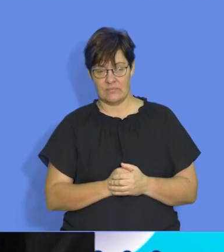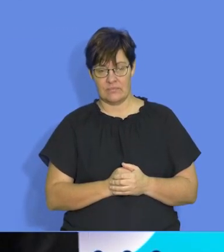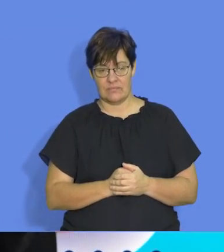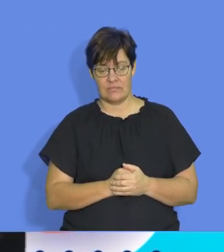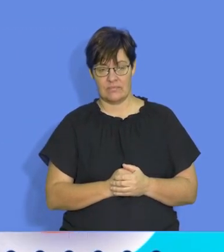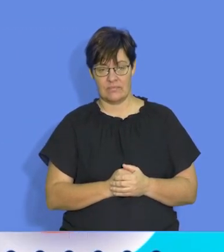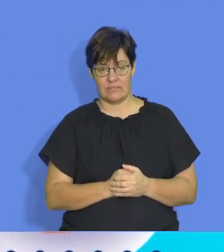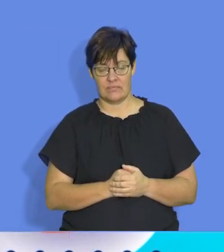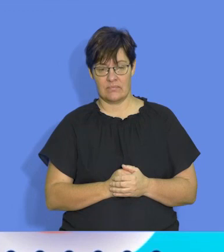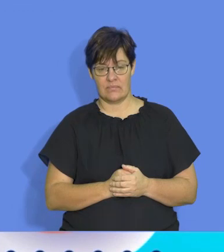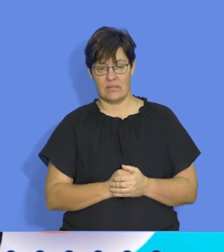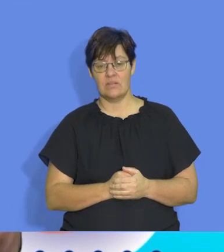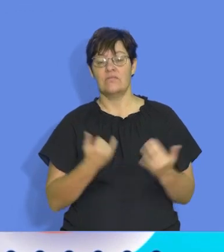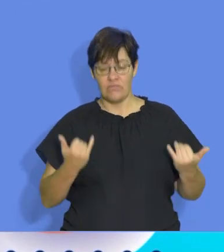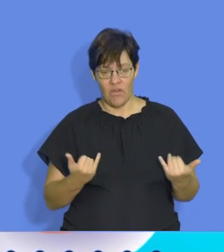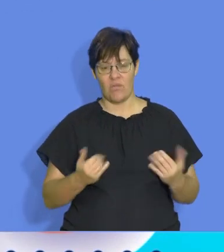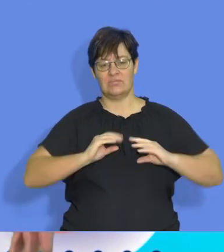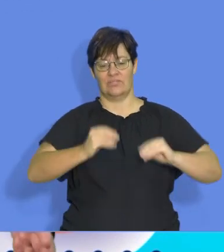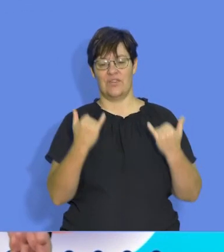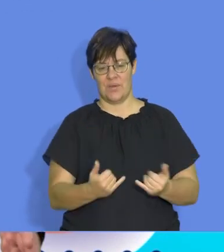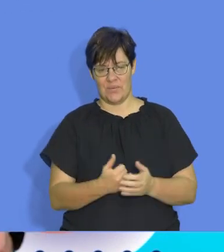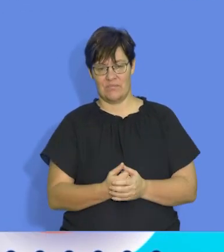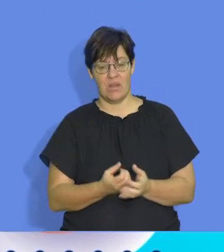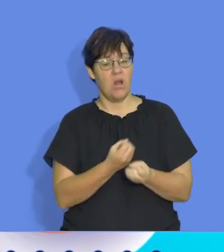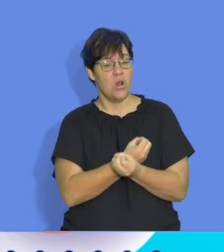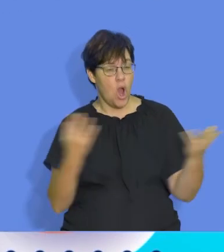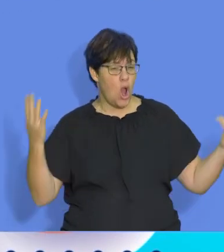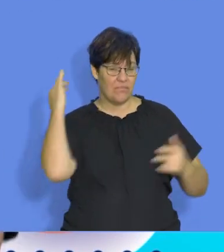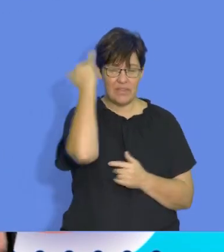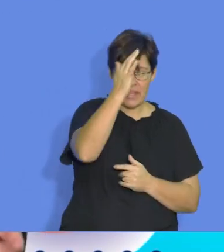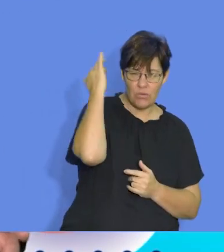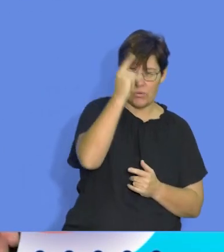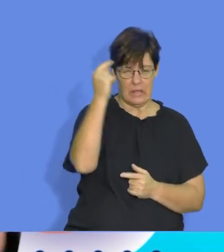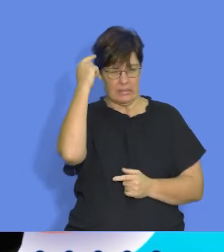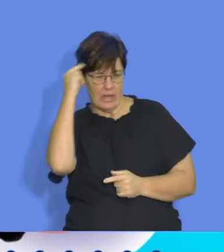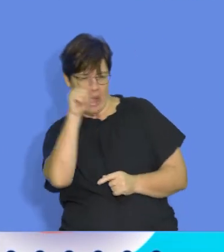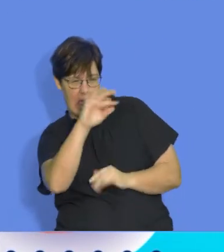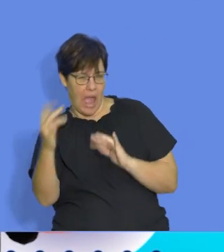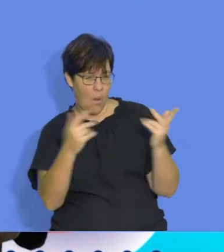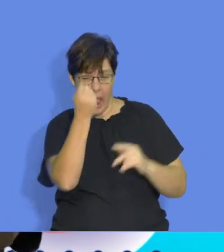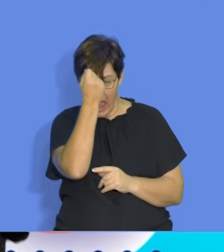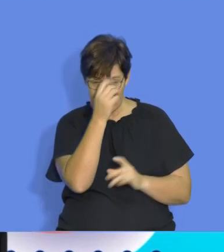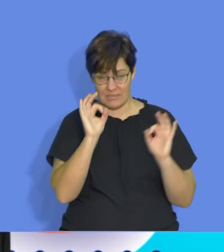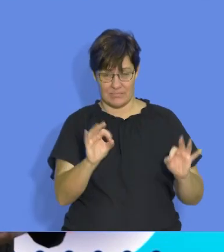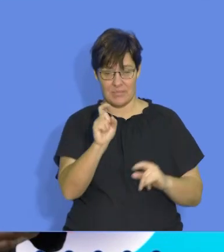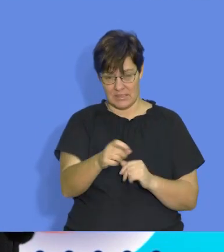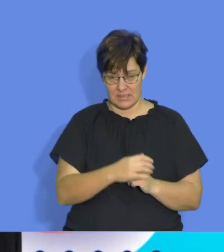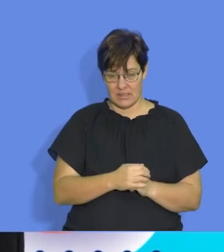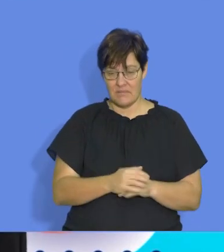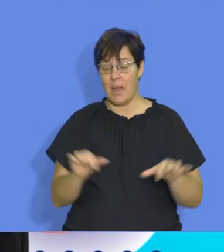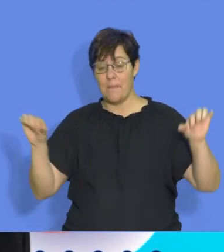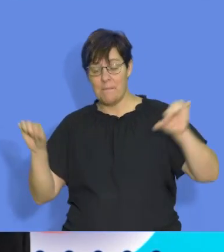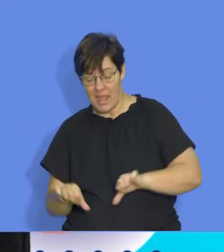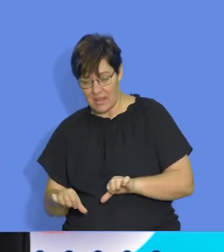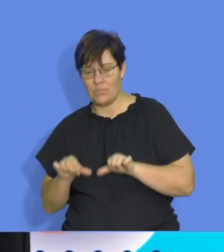so that's it for this segment, guys. We've done a lot of theory, so make sure you understand this theory. When you come back, we'll continue